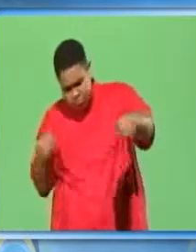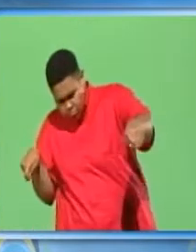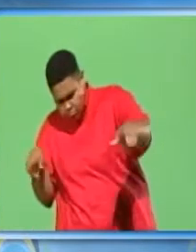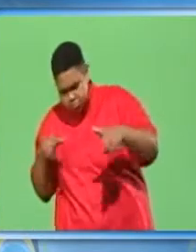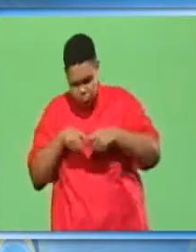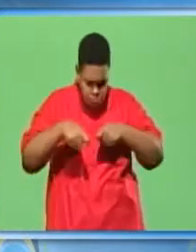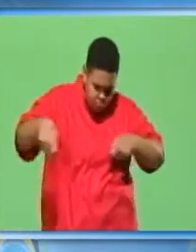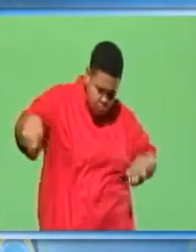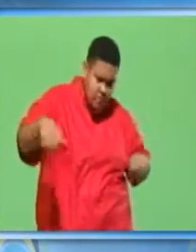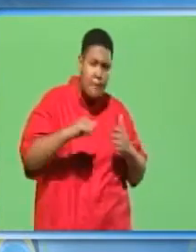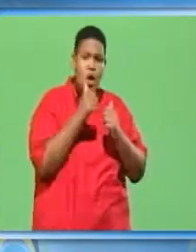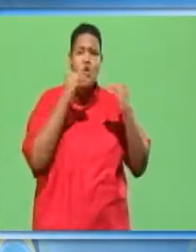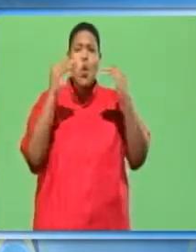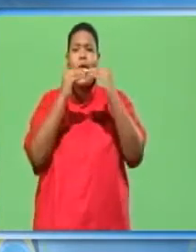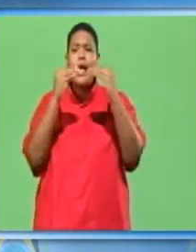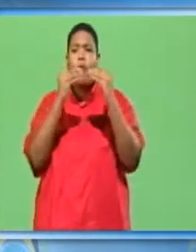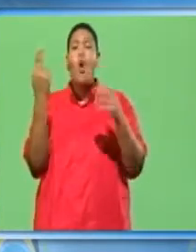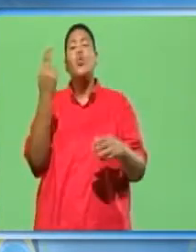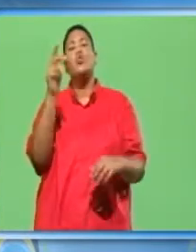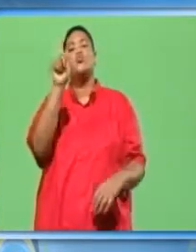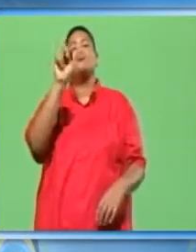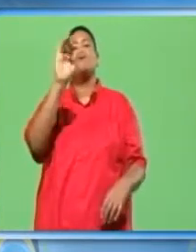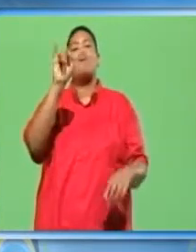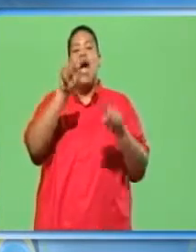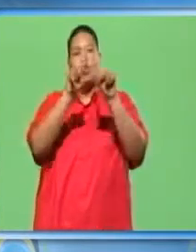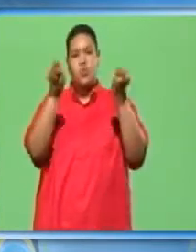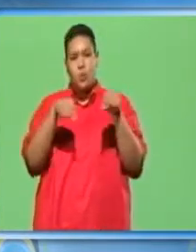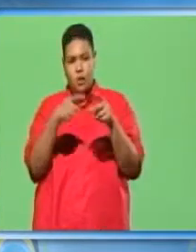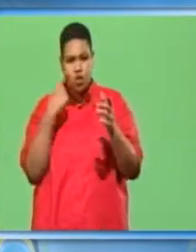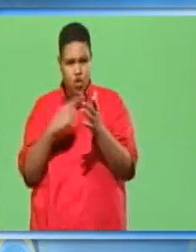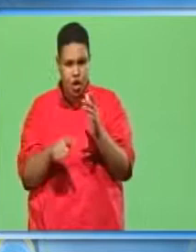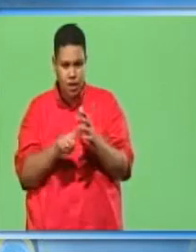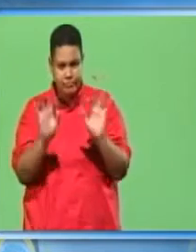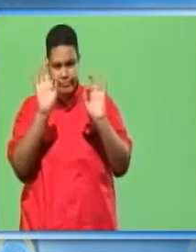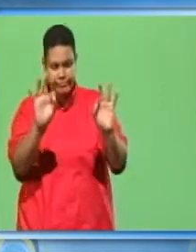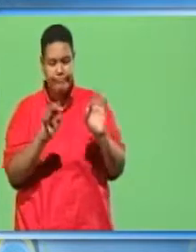or use a tri-square to check it.